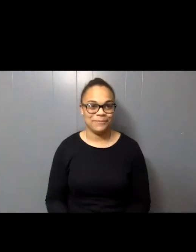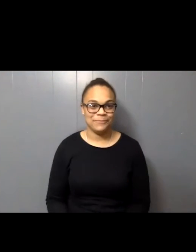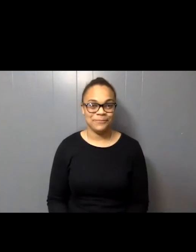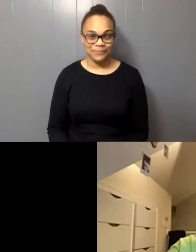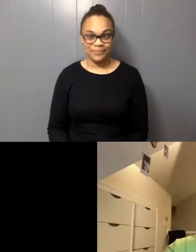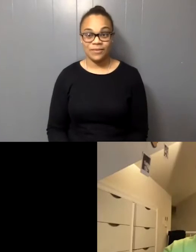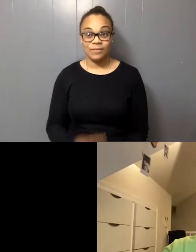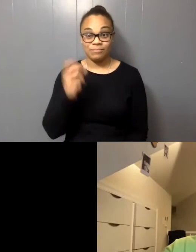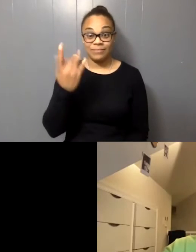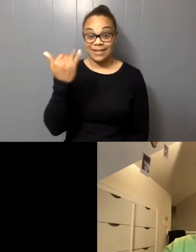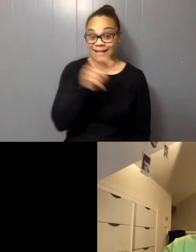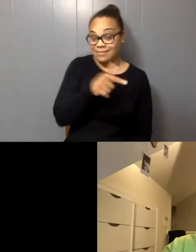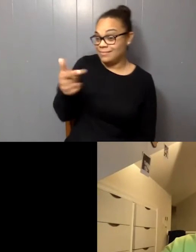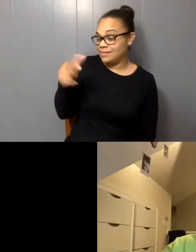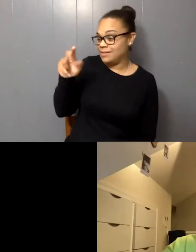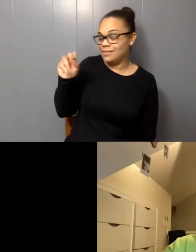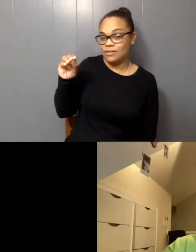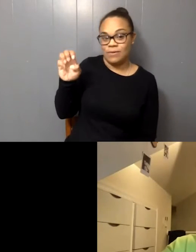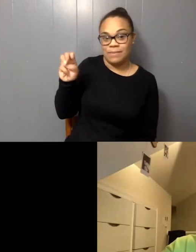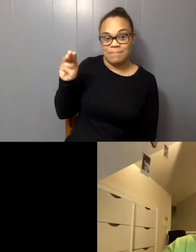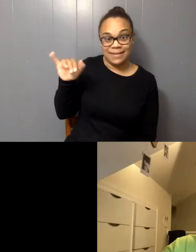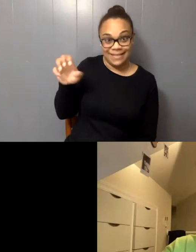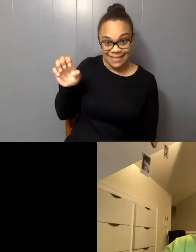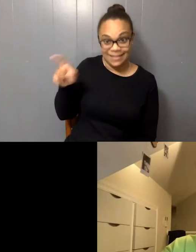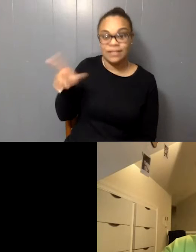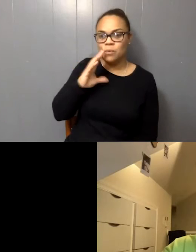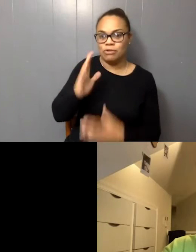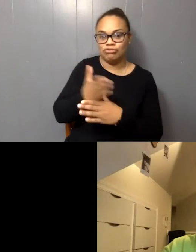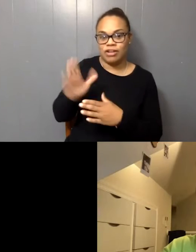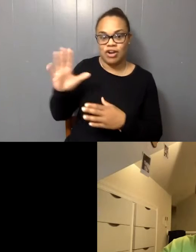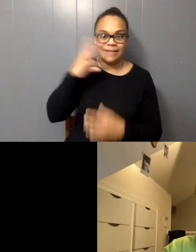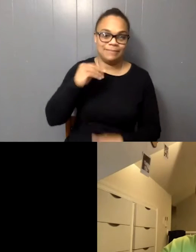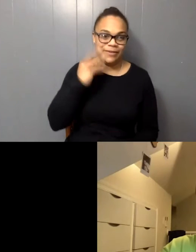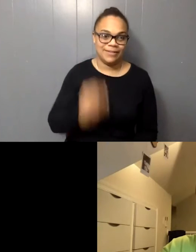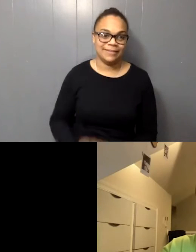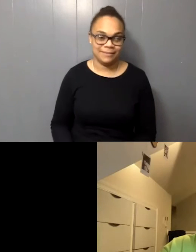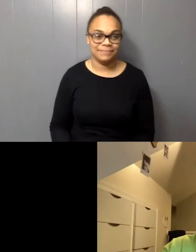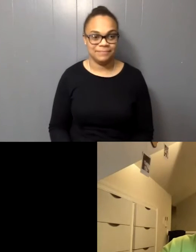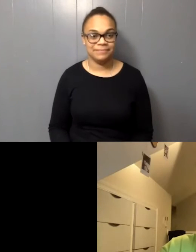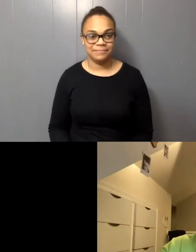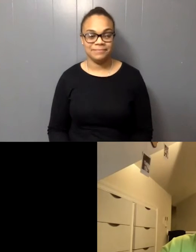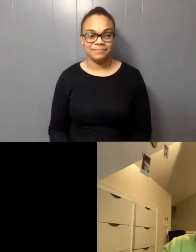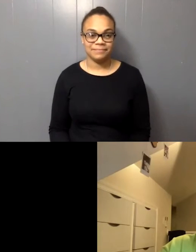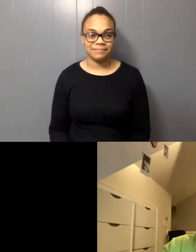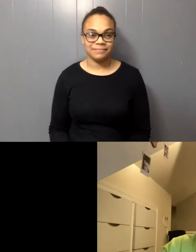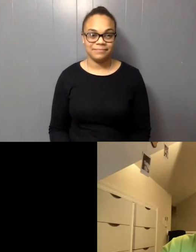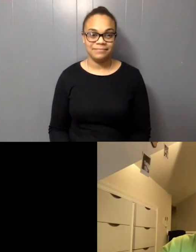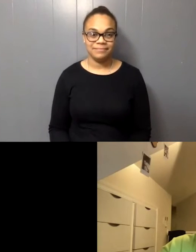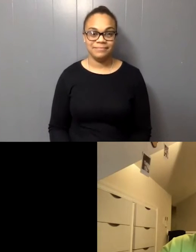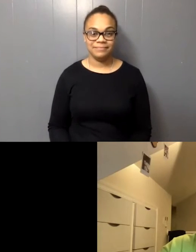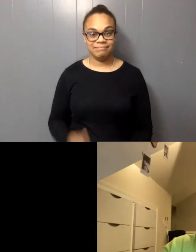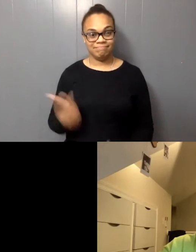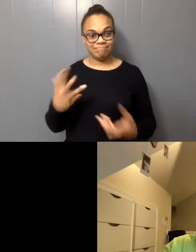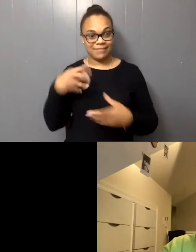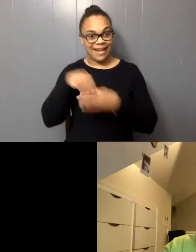the floor to Noemi, and she's going to share her experiences as being a part of the community.